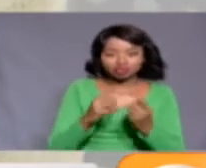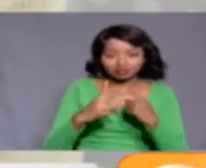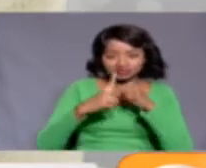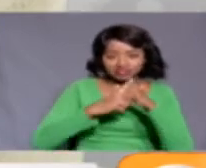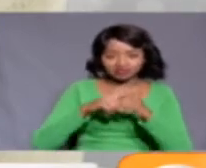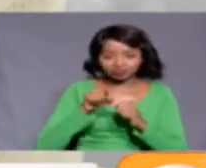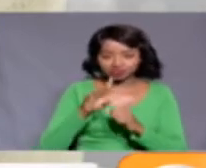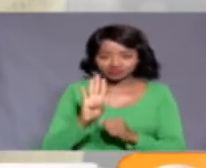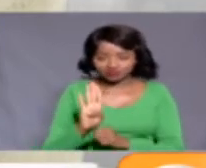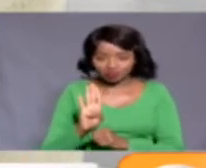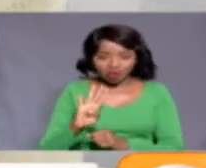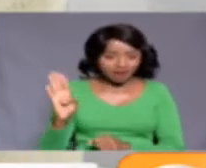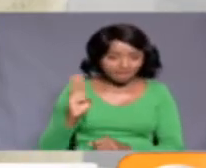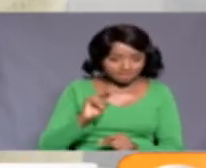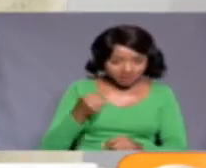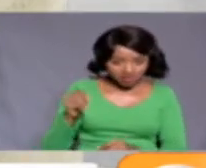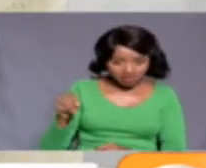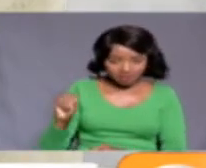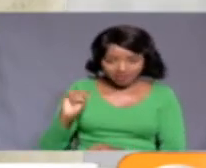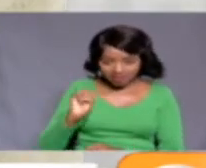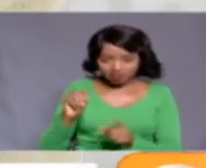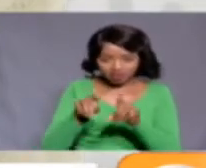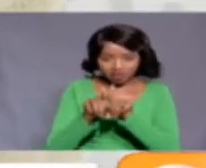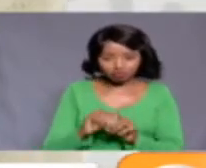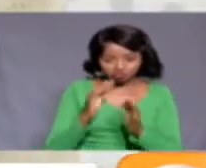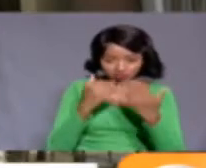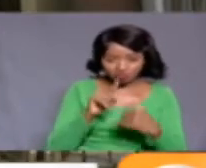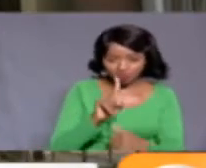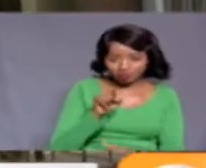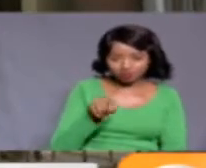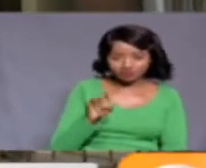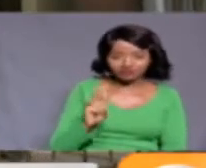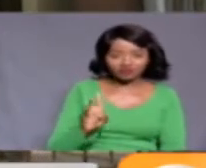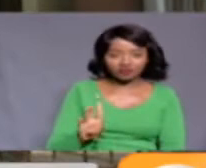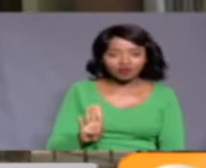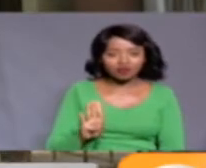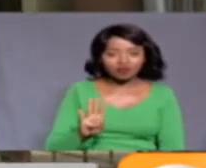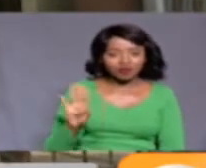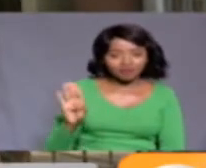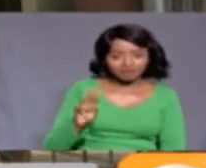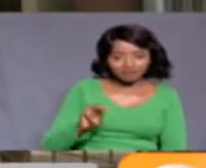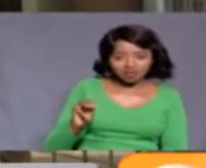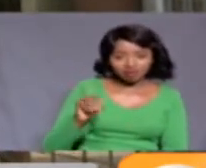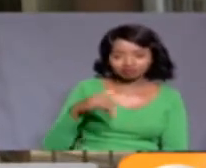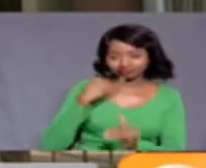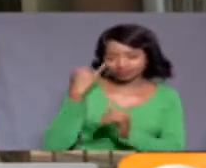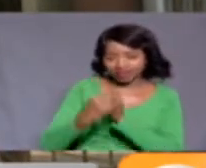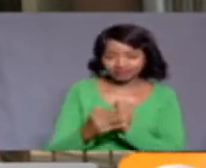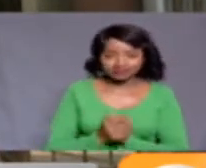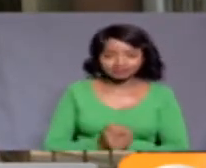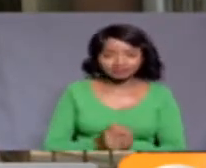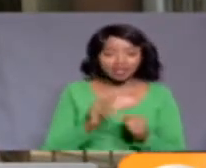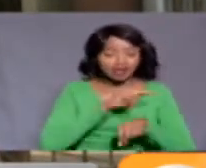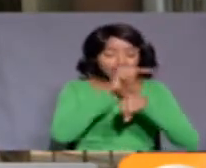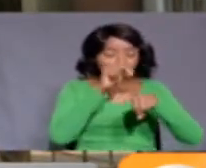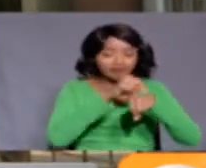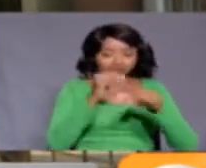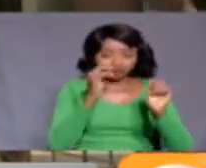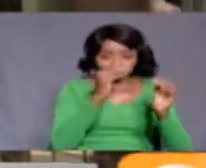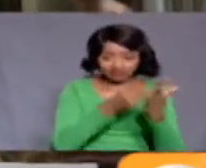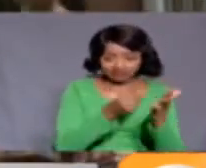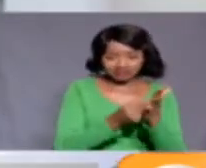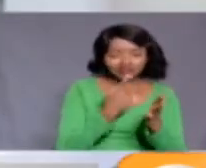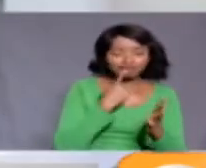and 1.4 million shillings respectively, being the lowest. The National Treasury had directed all